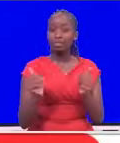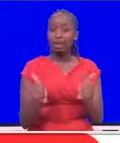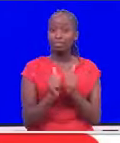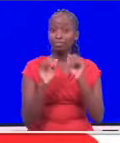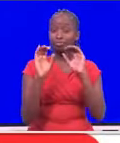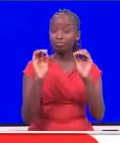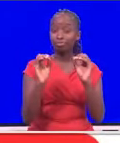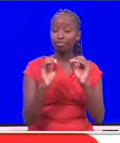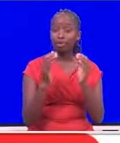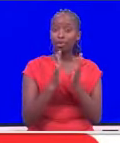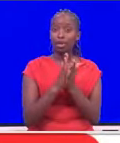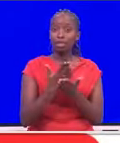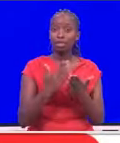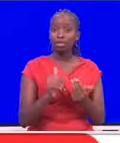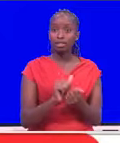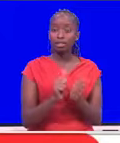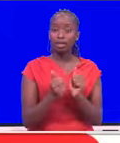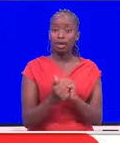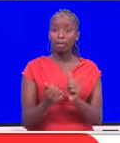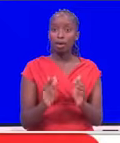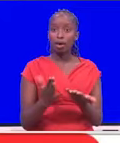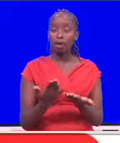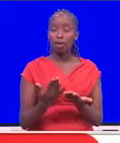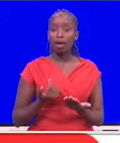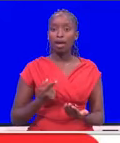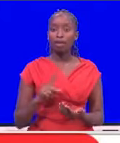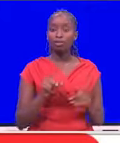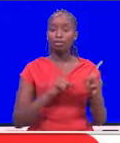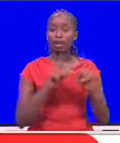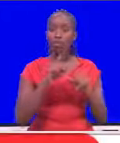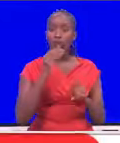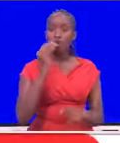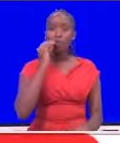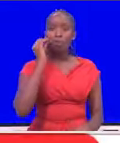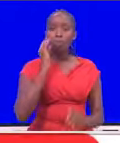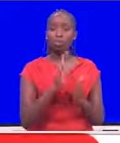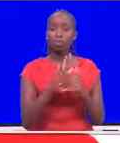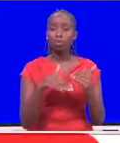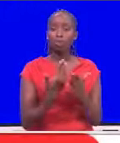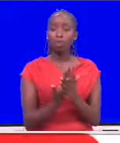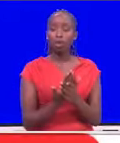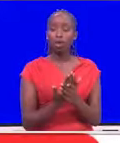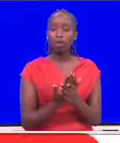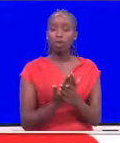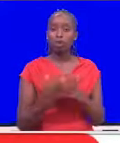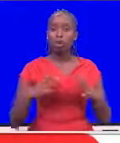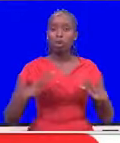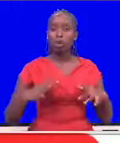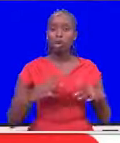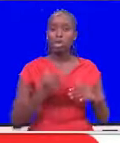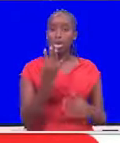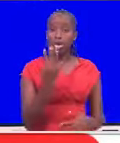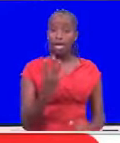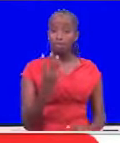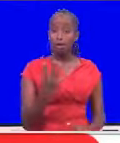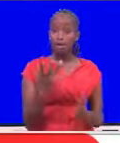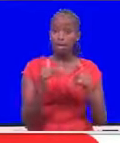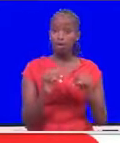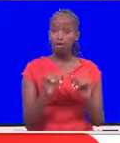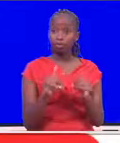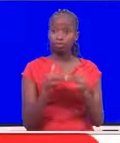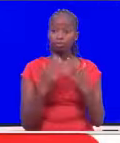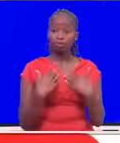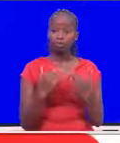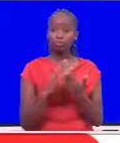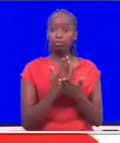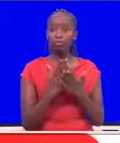The student was traveling home for the April holidays, and with the news of the accident breaking on social media, it was a